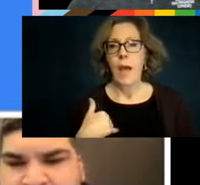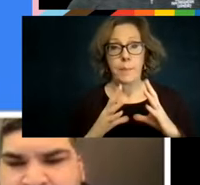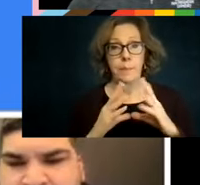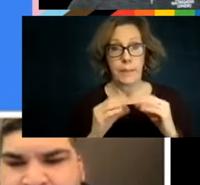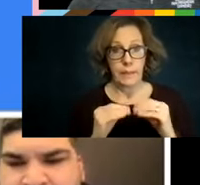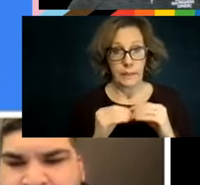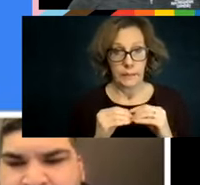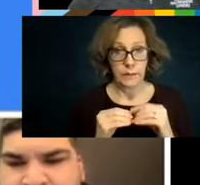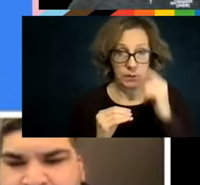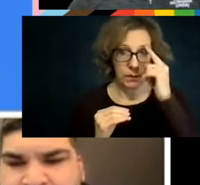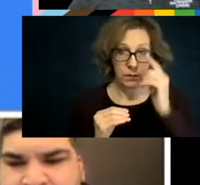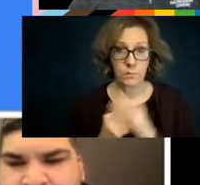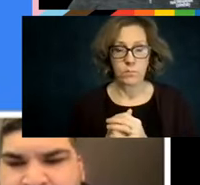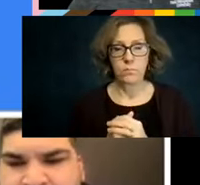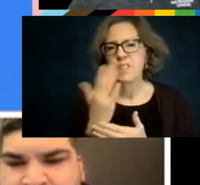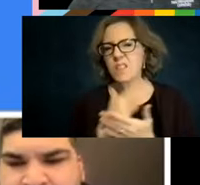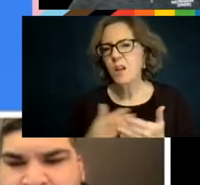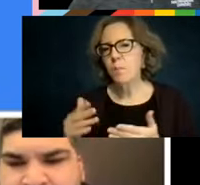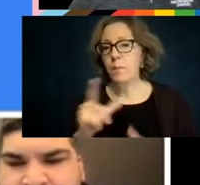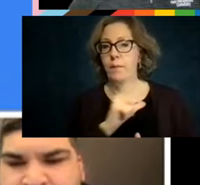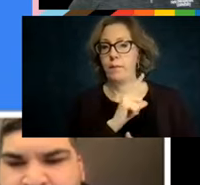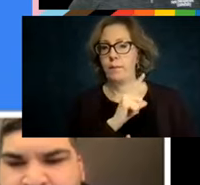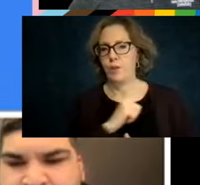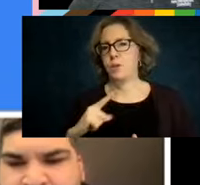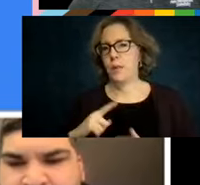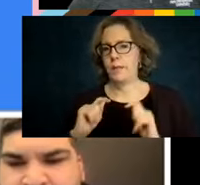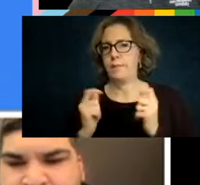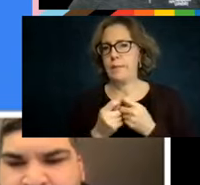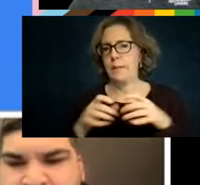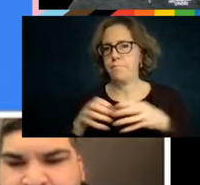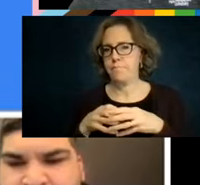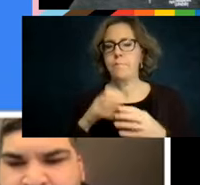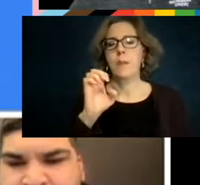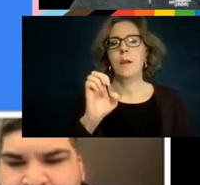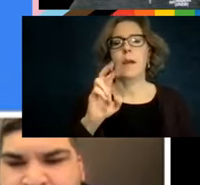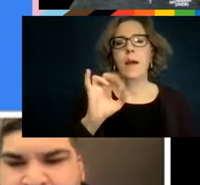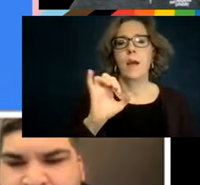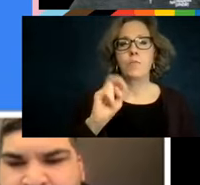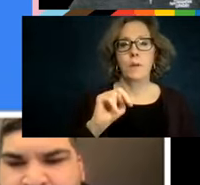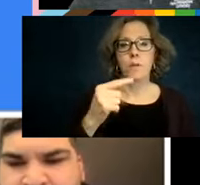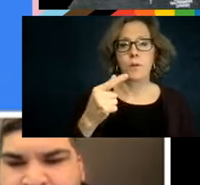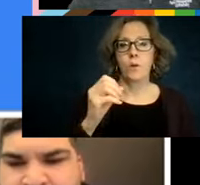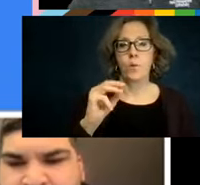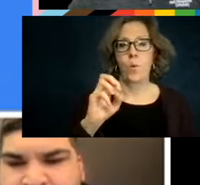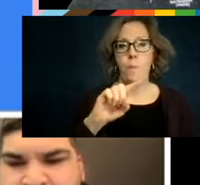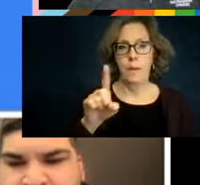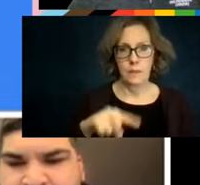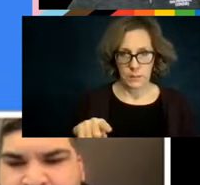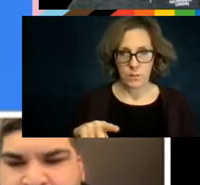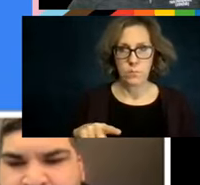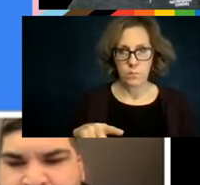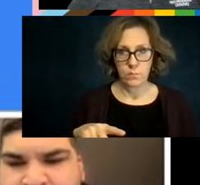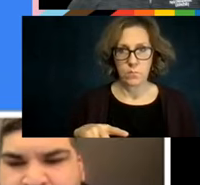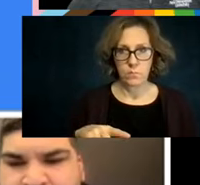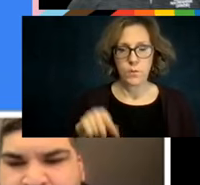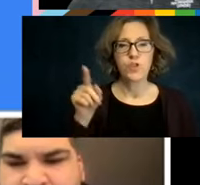with some legislative teams. Aaron Gomez is on team